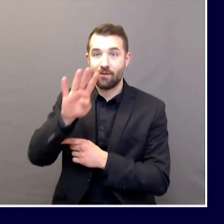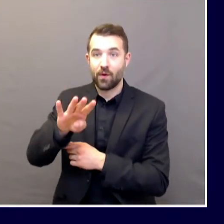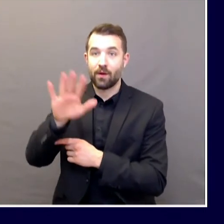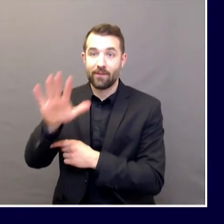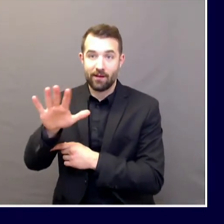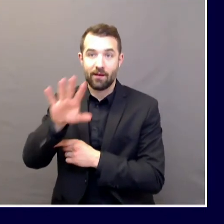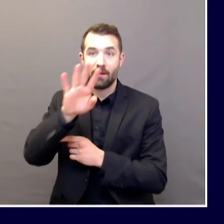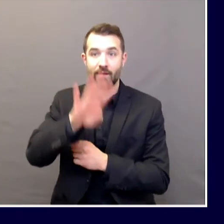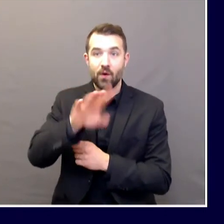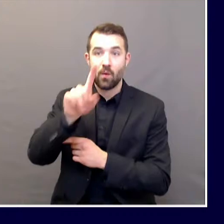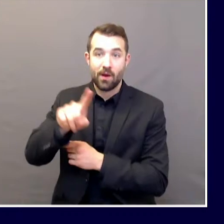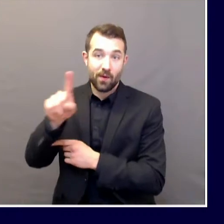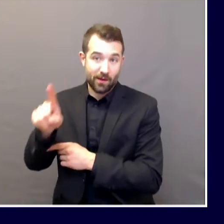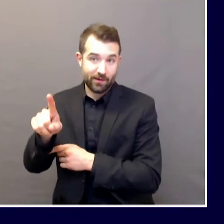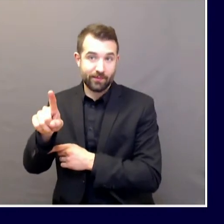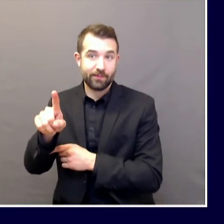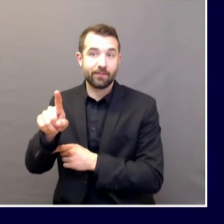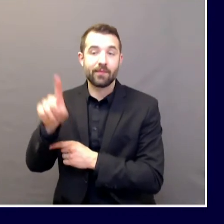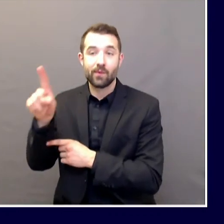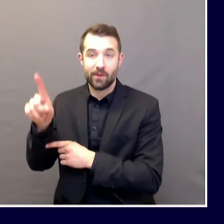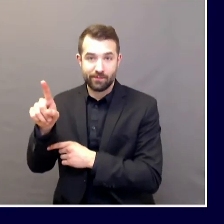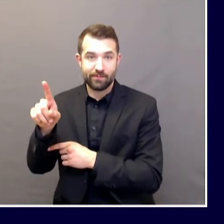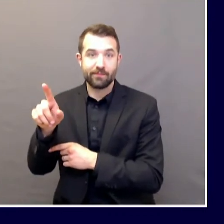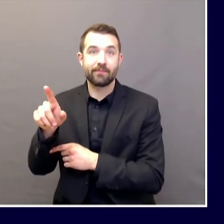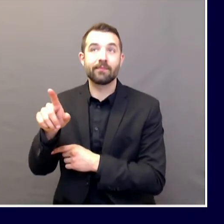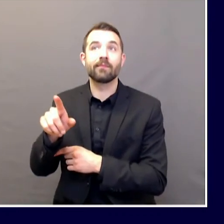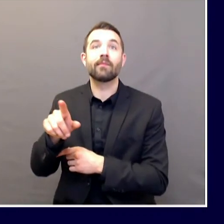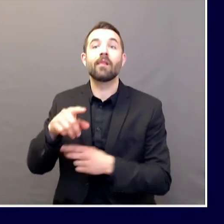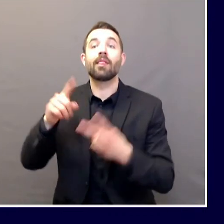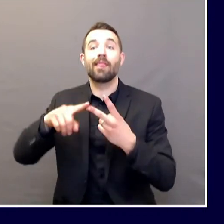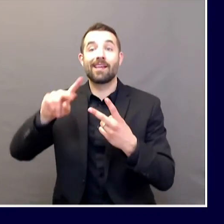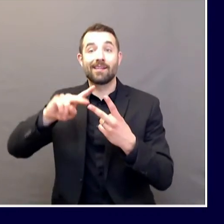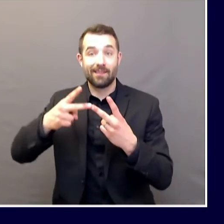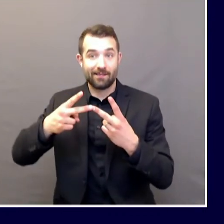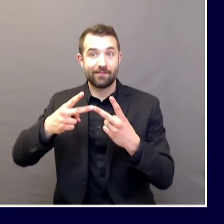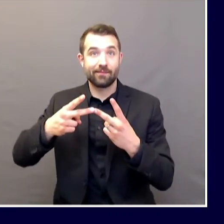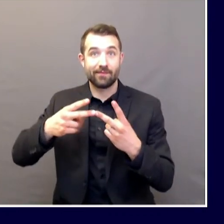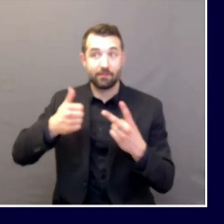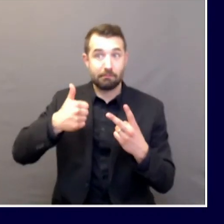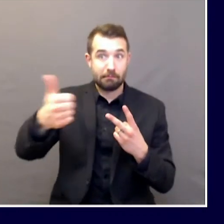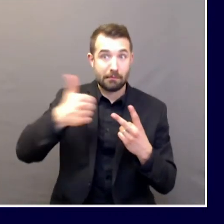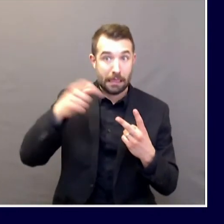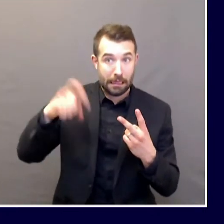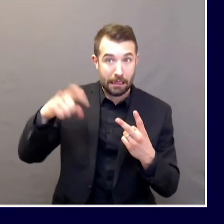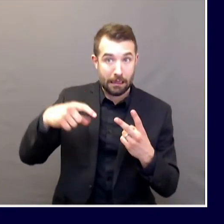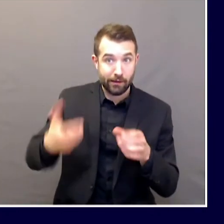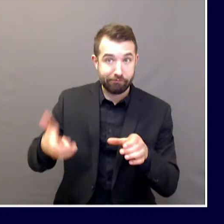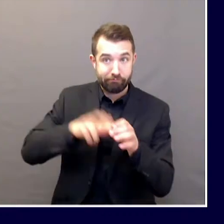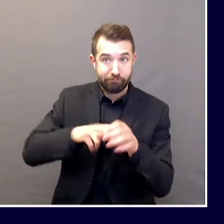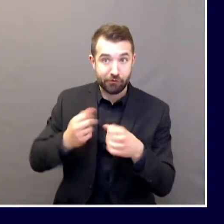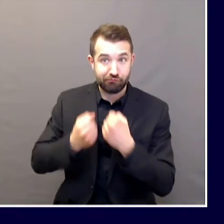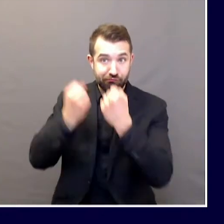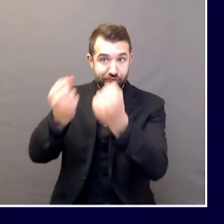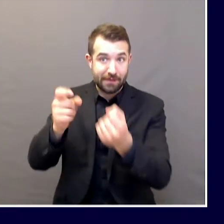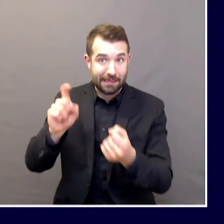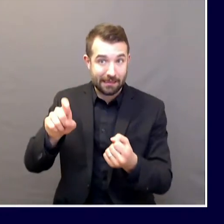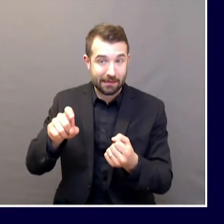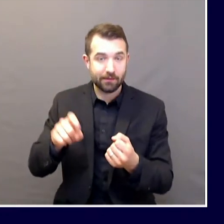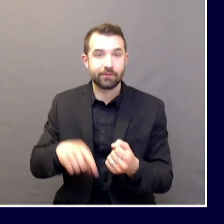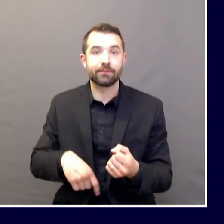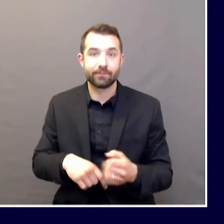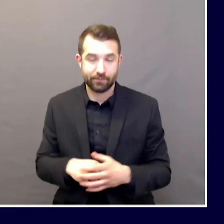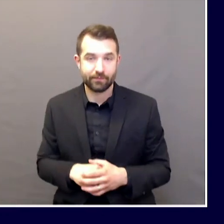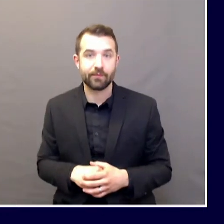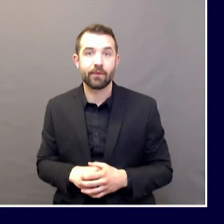888-445-4111. And the other option, or other resource, is the ability to get a ride. If you need a ride to your vaccination site, you